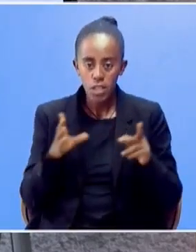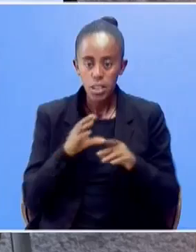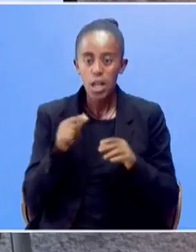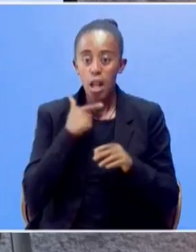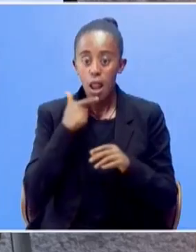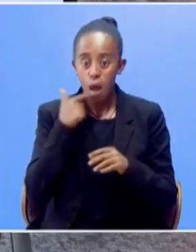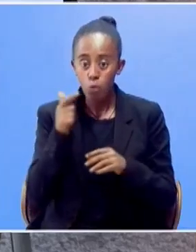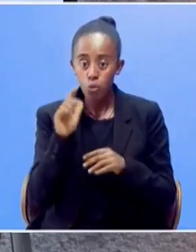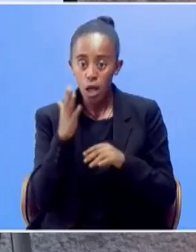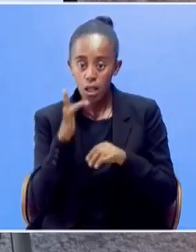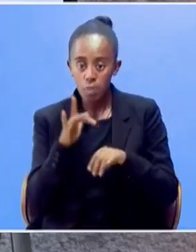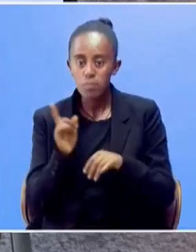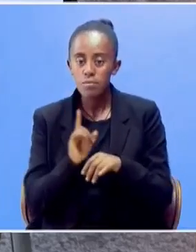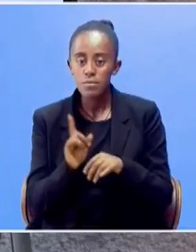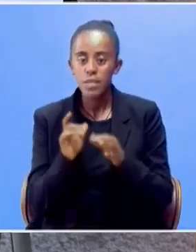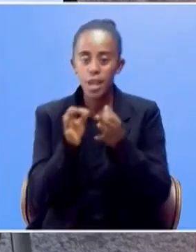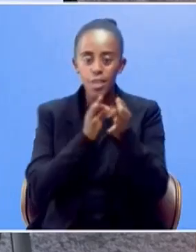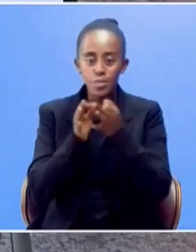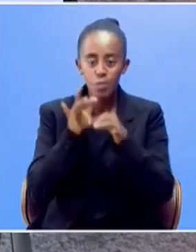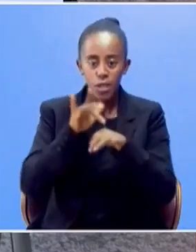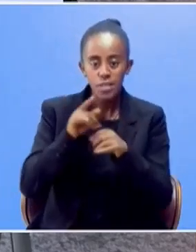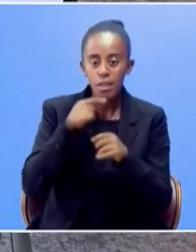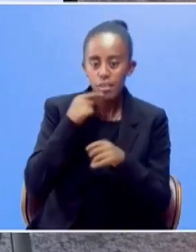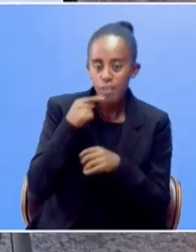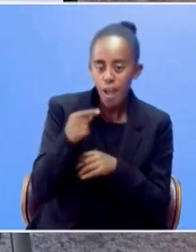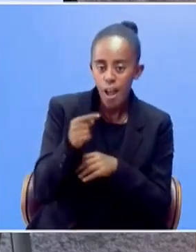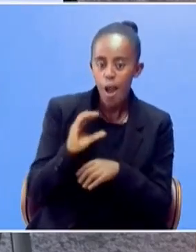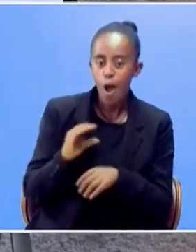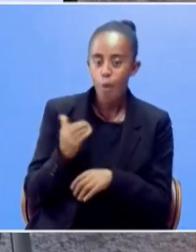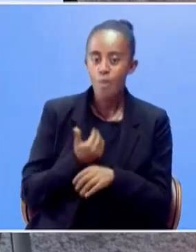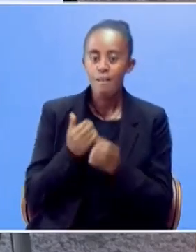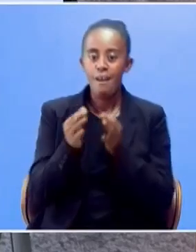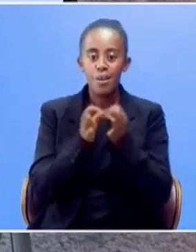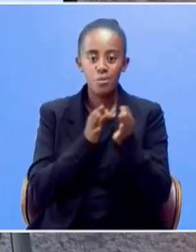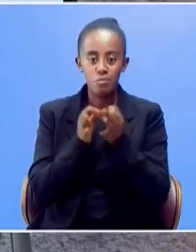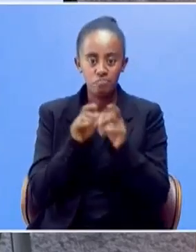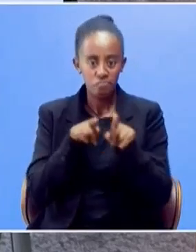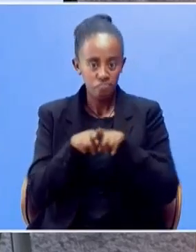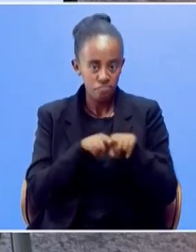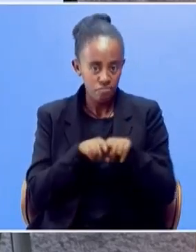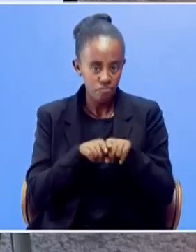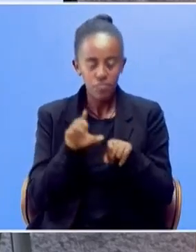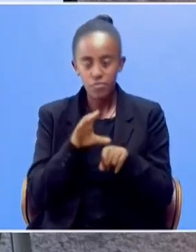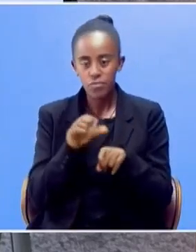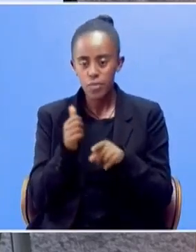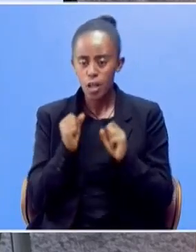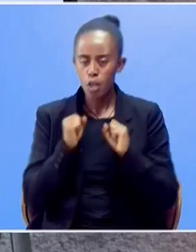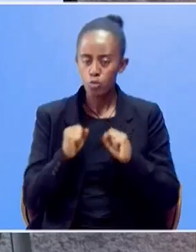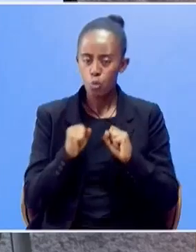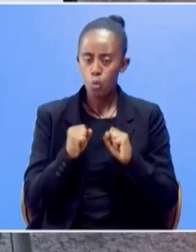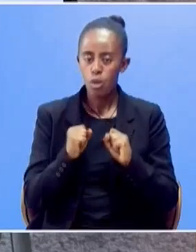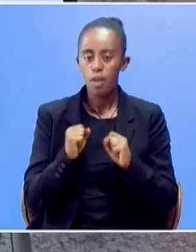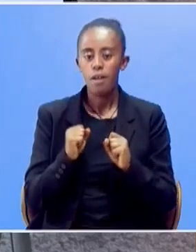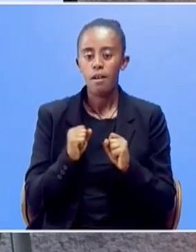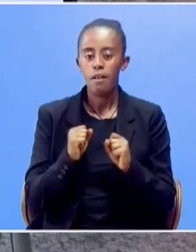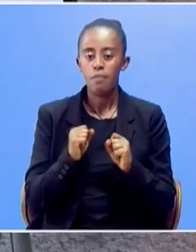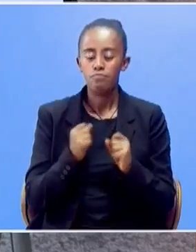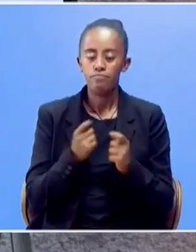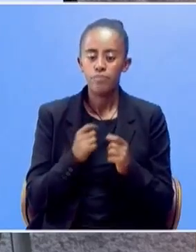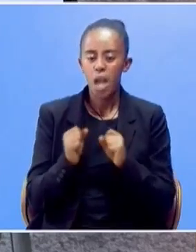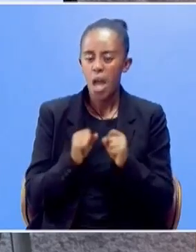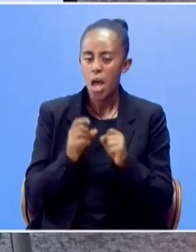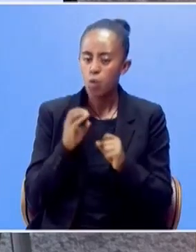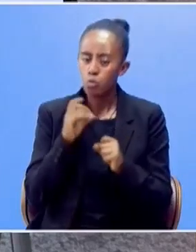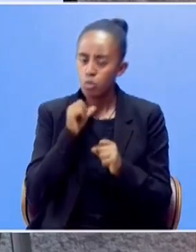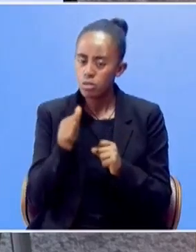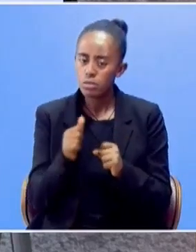items that can help us express and tell our agreement. Some of them are, I strongly agree. I couldn't be,